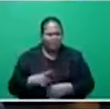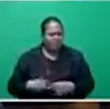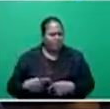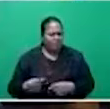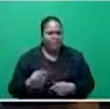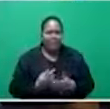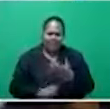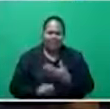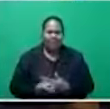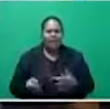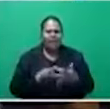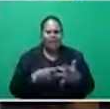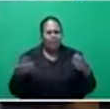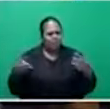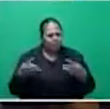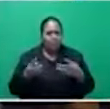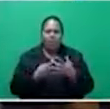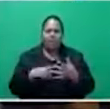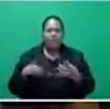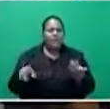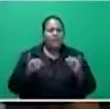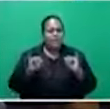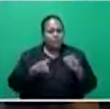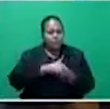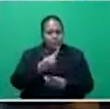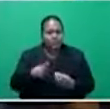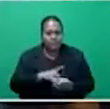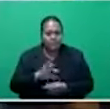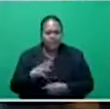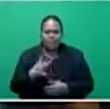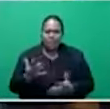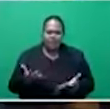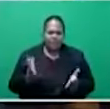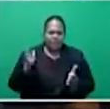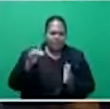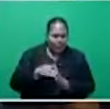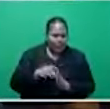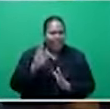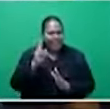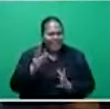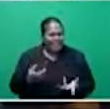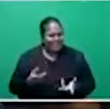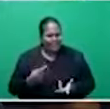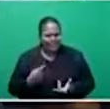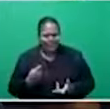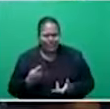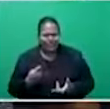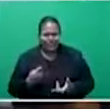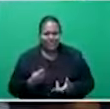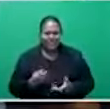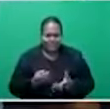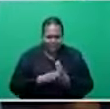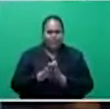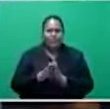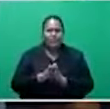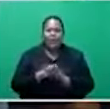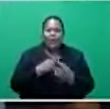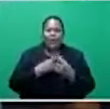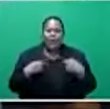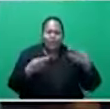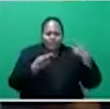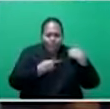globally. Or inflation may come down sooner than that. We don't know. That's why we need to do a review. That's why a responsible government